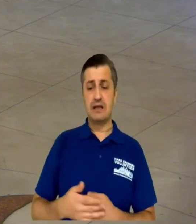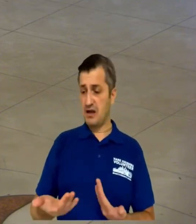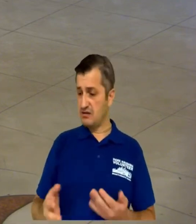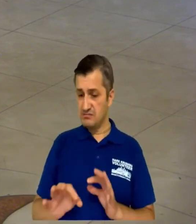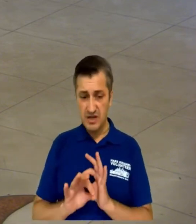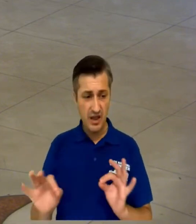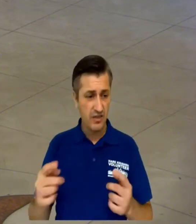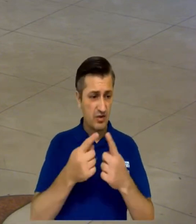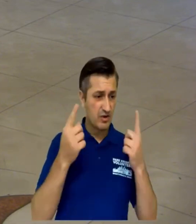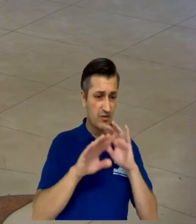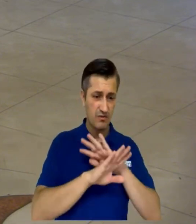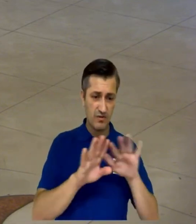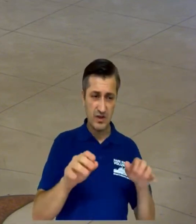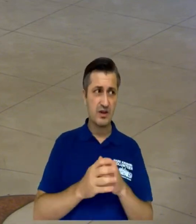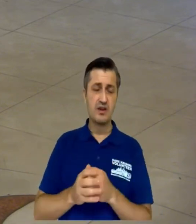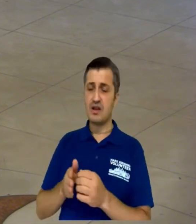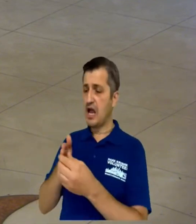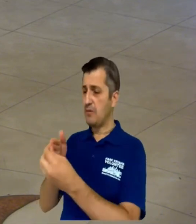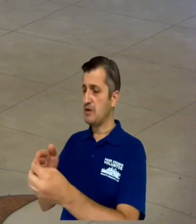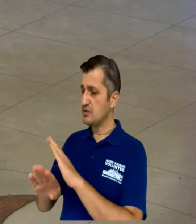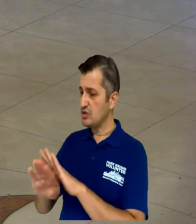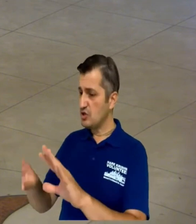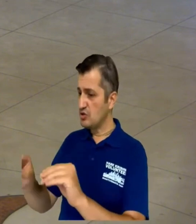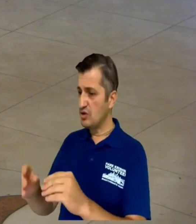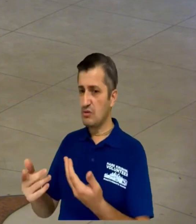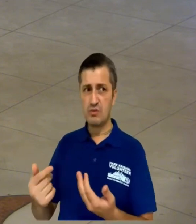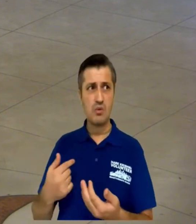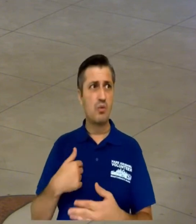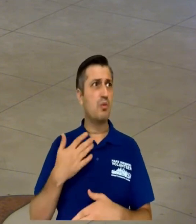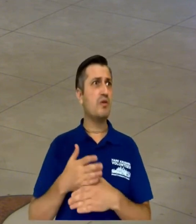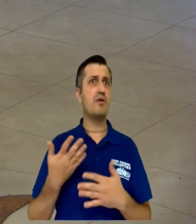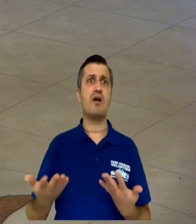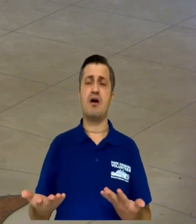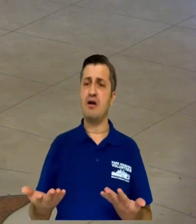What are people going to think about me? Here's the family talking about me and saying,